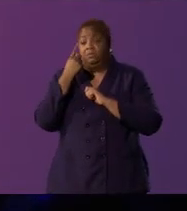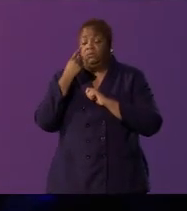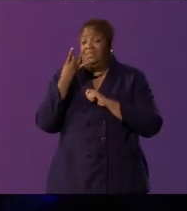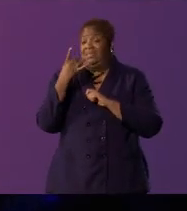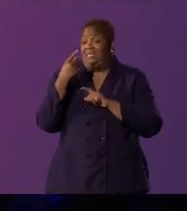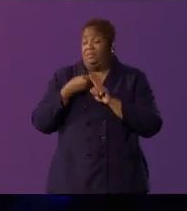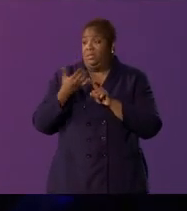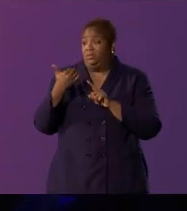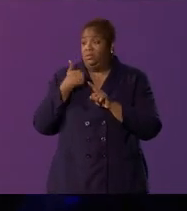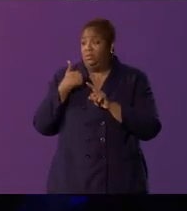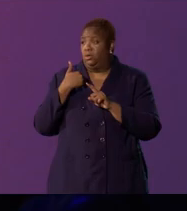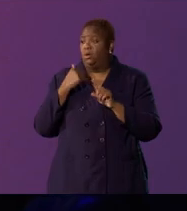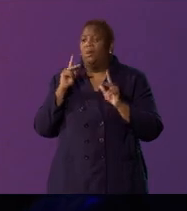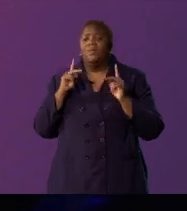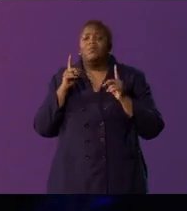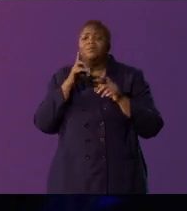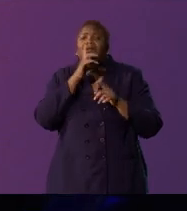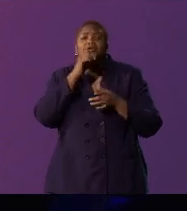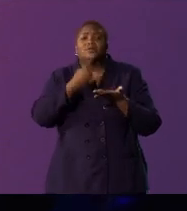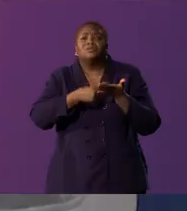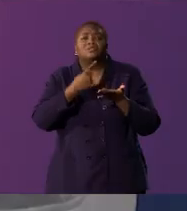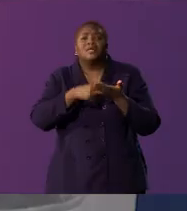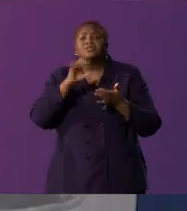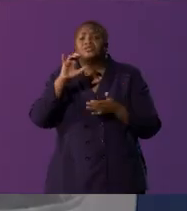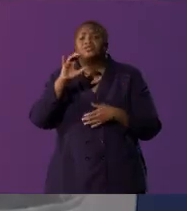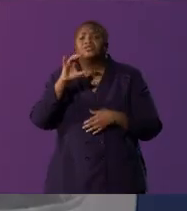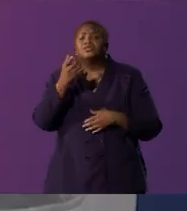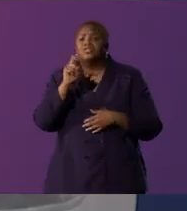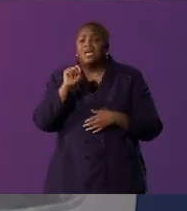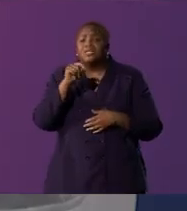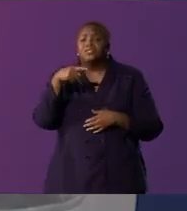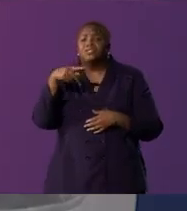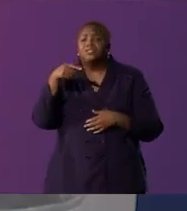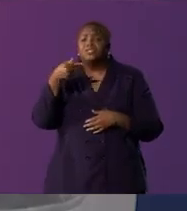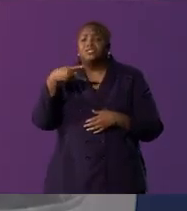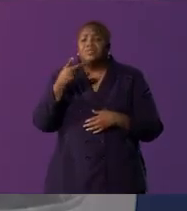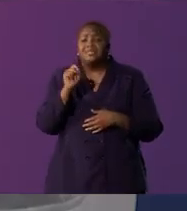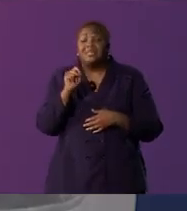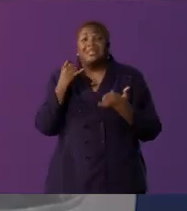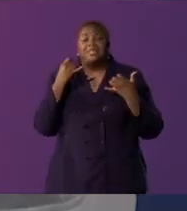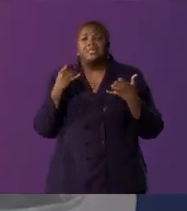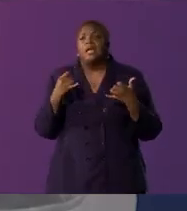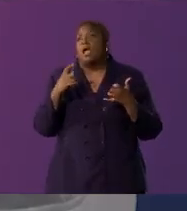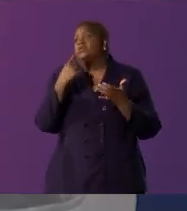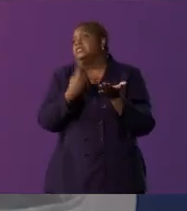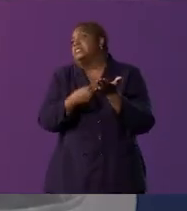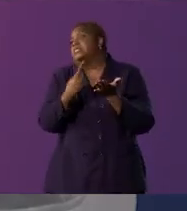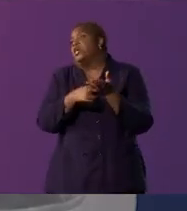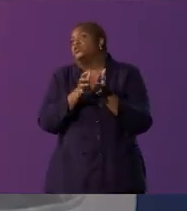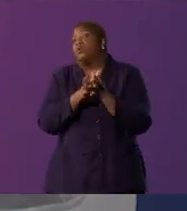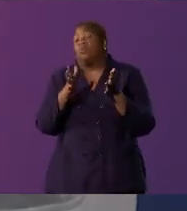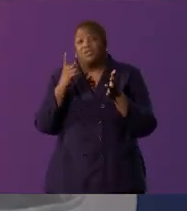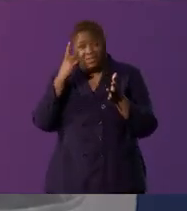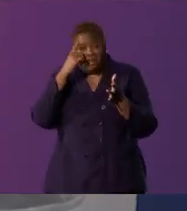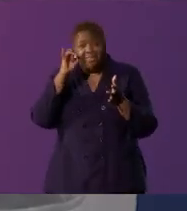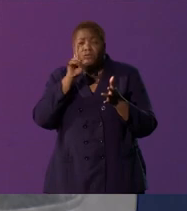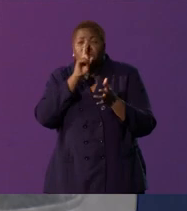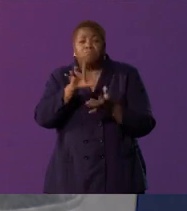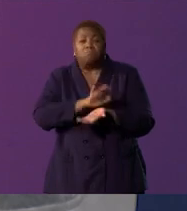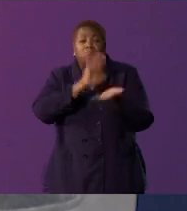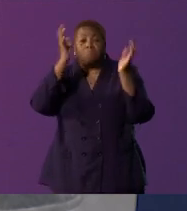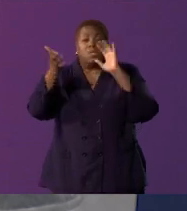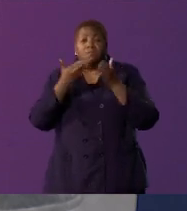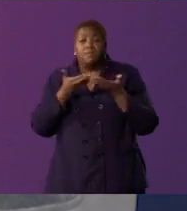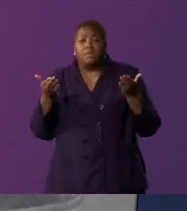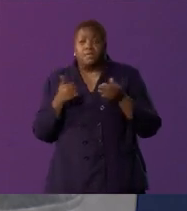ago, nobody talked about ChatGPT. No. Right now, that's all we talk about. Think about the disruption. We never talked about